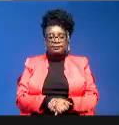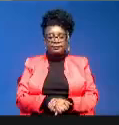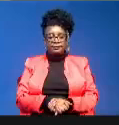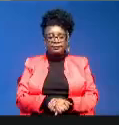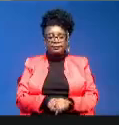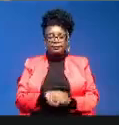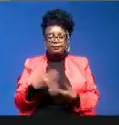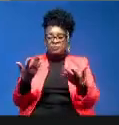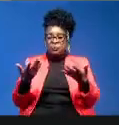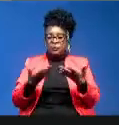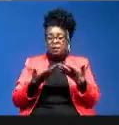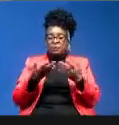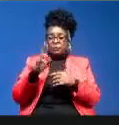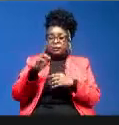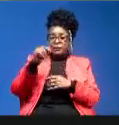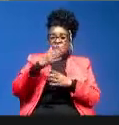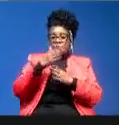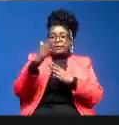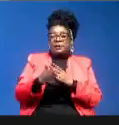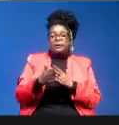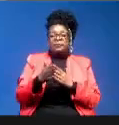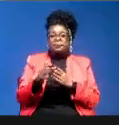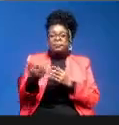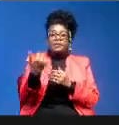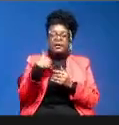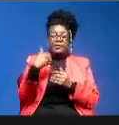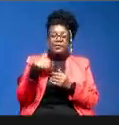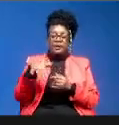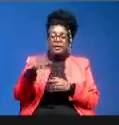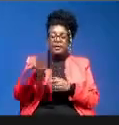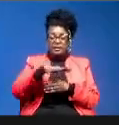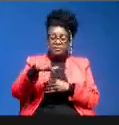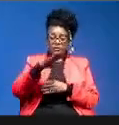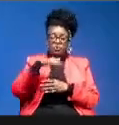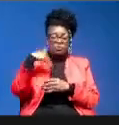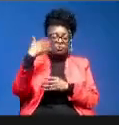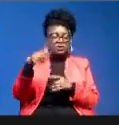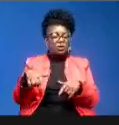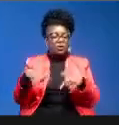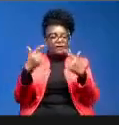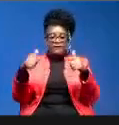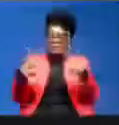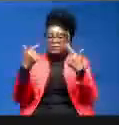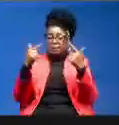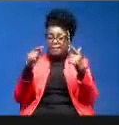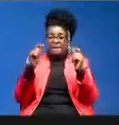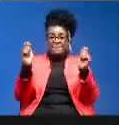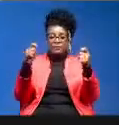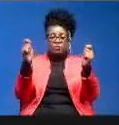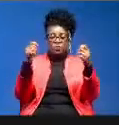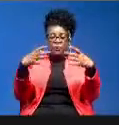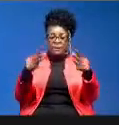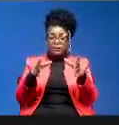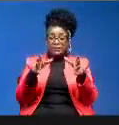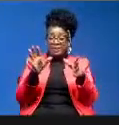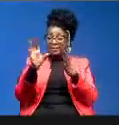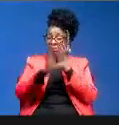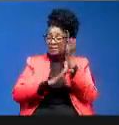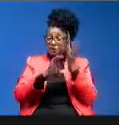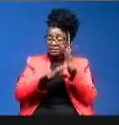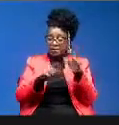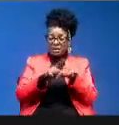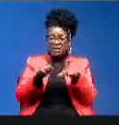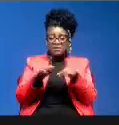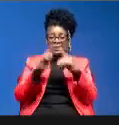back to NTV Weekend Edition. Now, grazing land has been at the center of conflict among pastoral communities in the country as